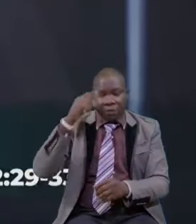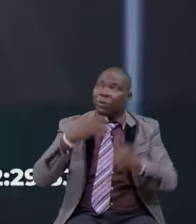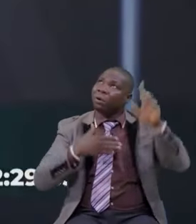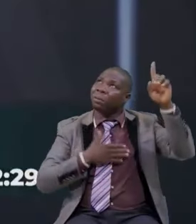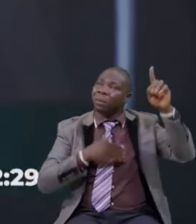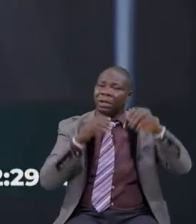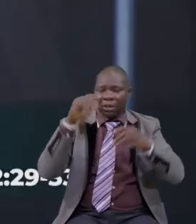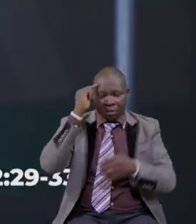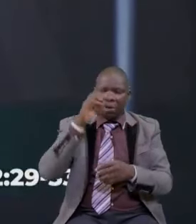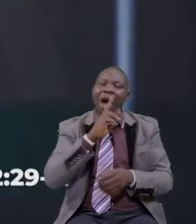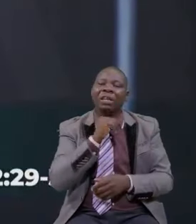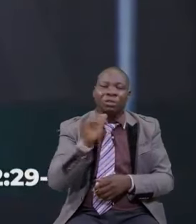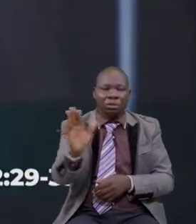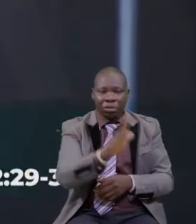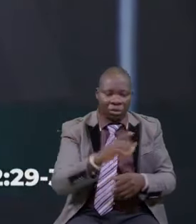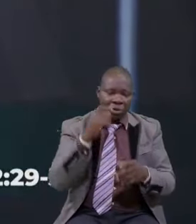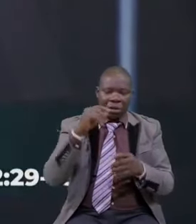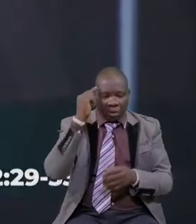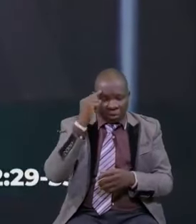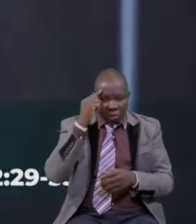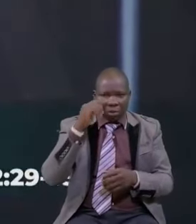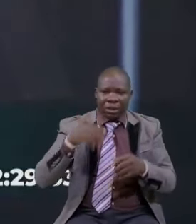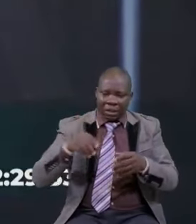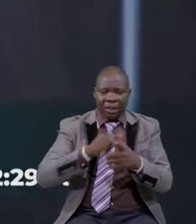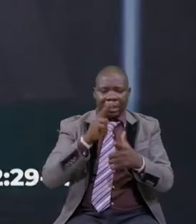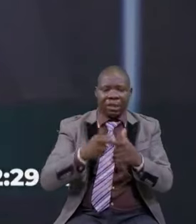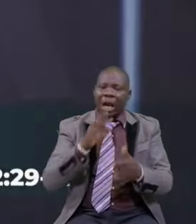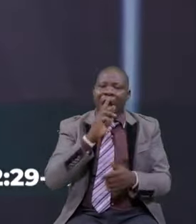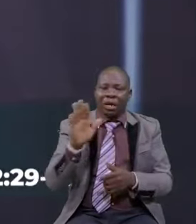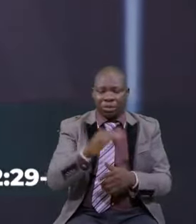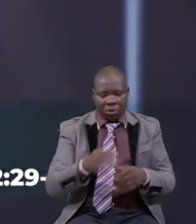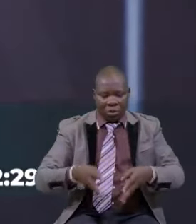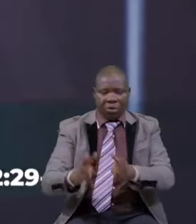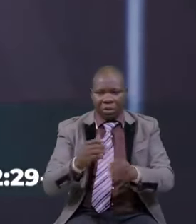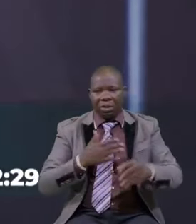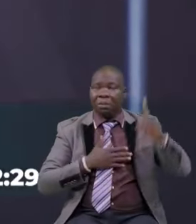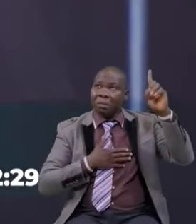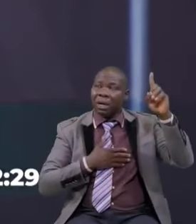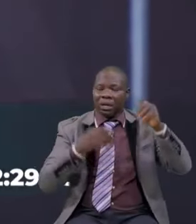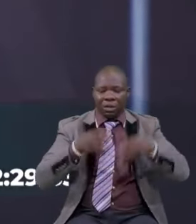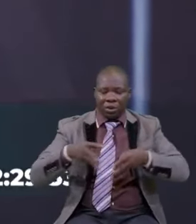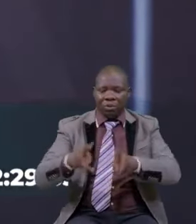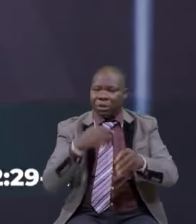not your thoughts, neither are your ways my ways, says the Lord.